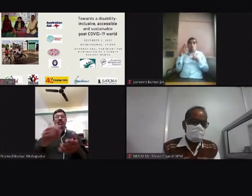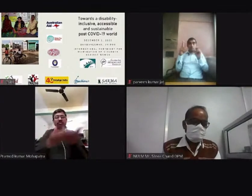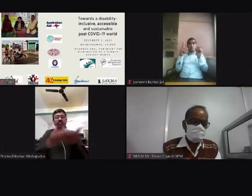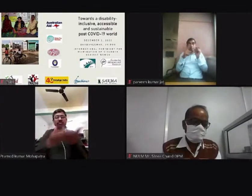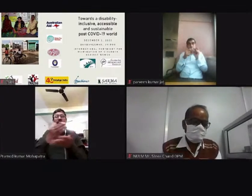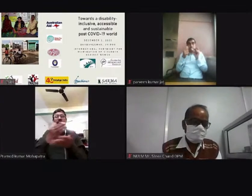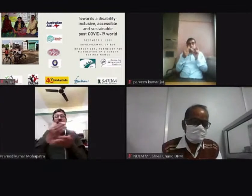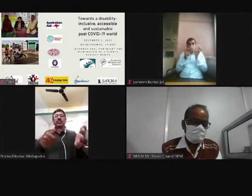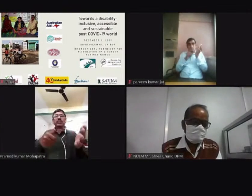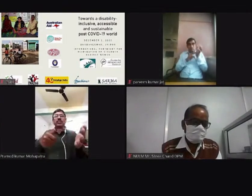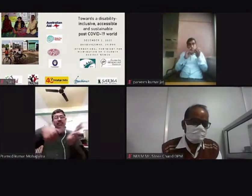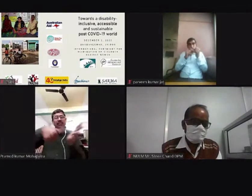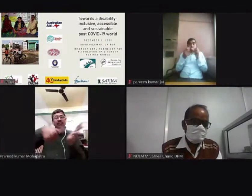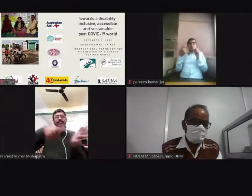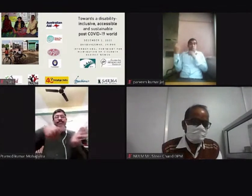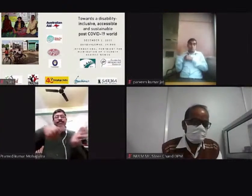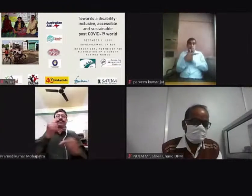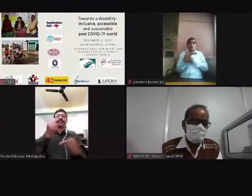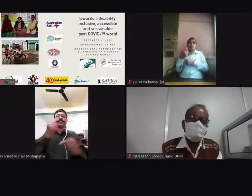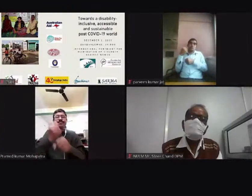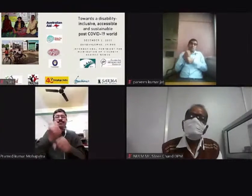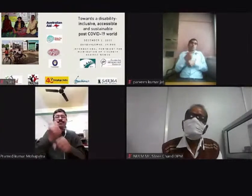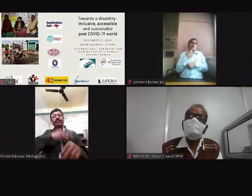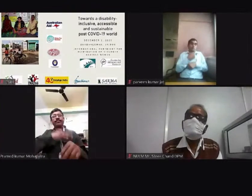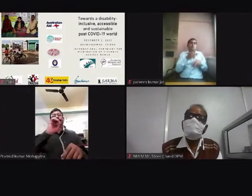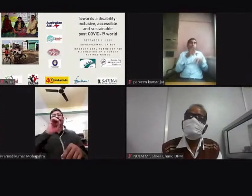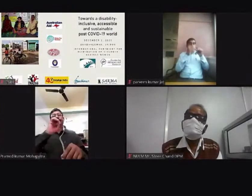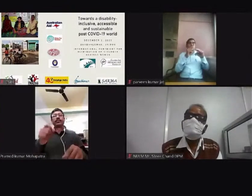pension. If the government deals with this, it will be great.